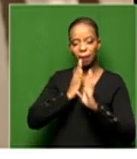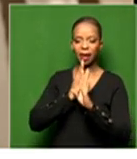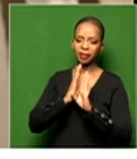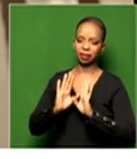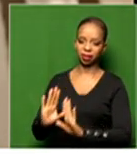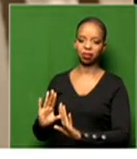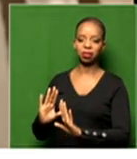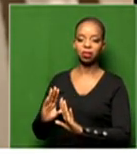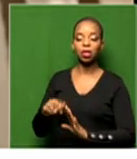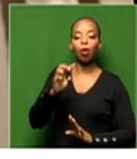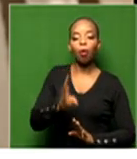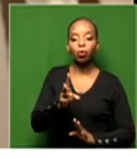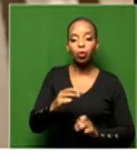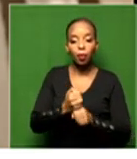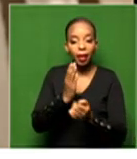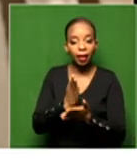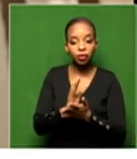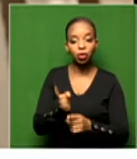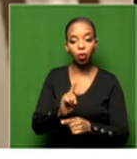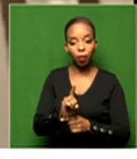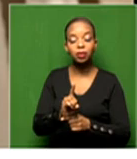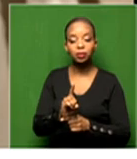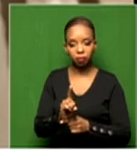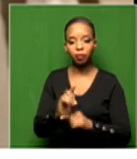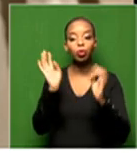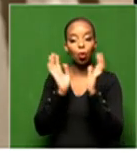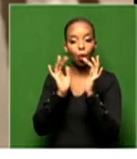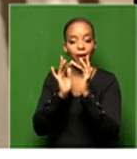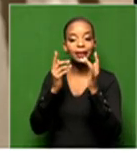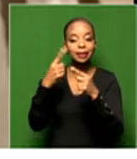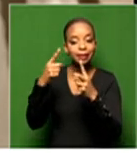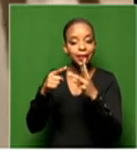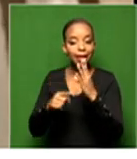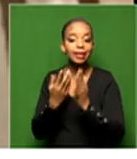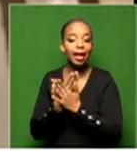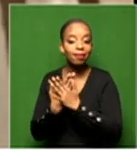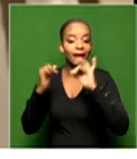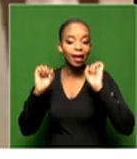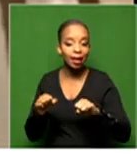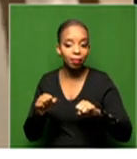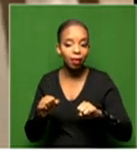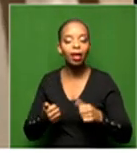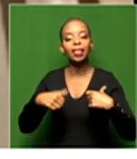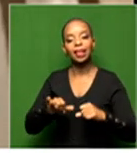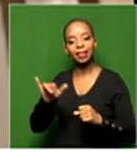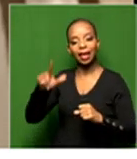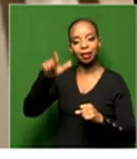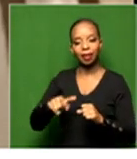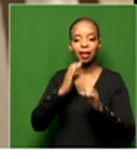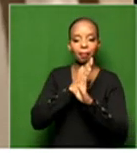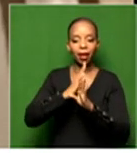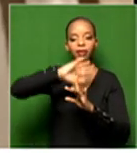also to make sure that after contact details are made available, that person's privacy is